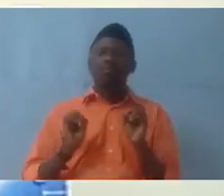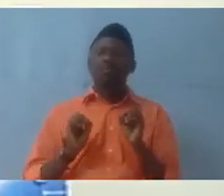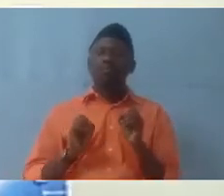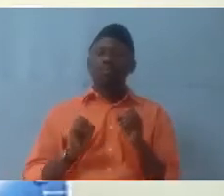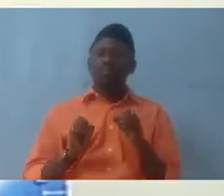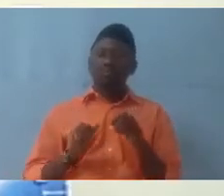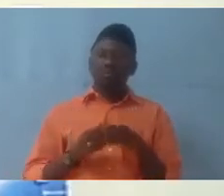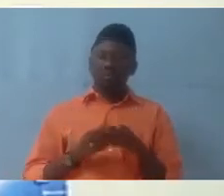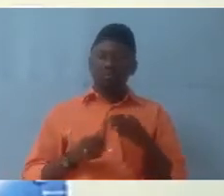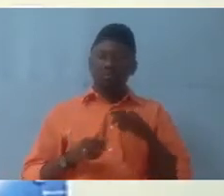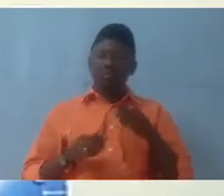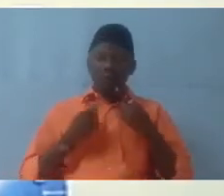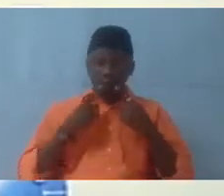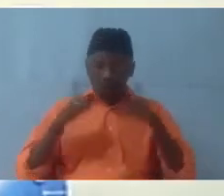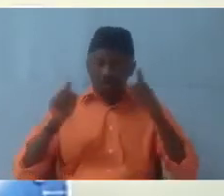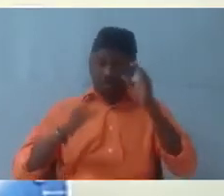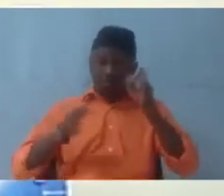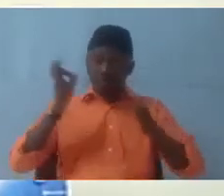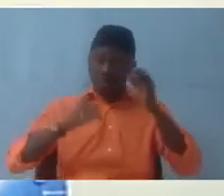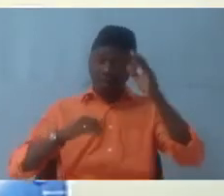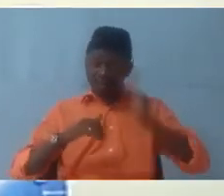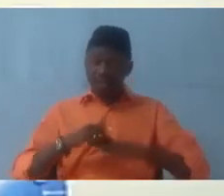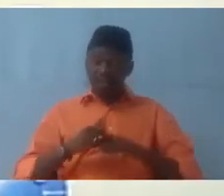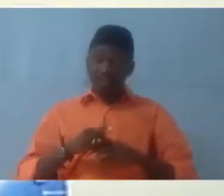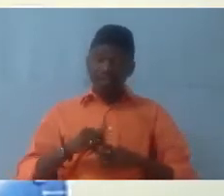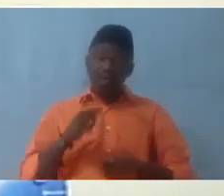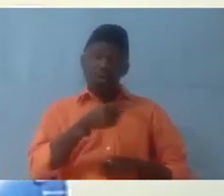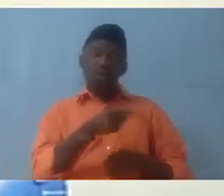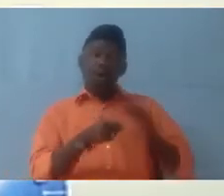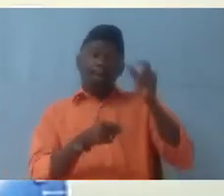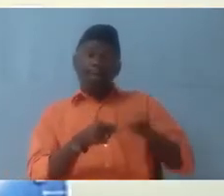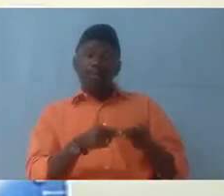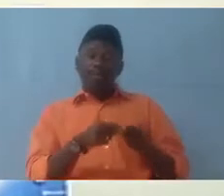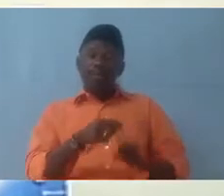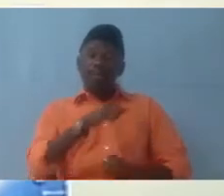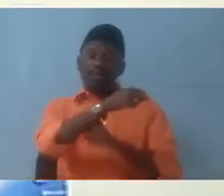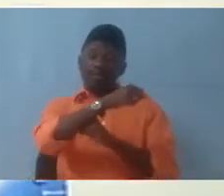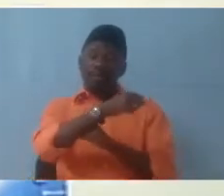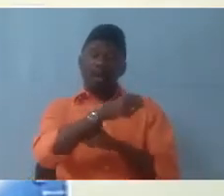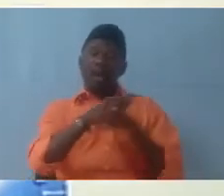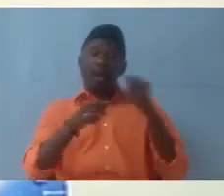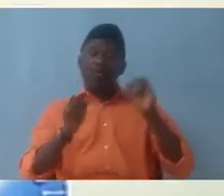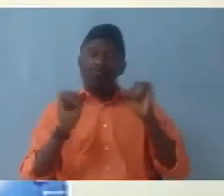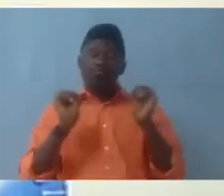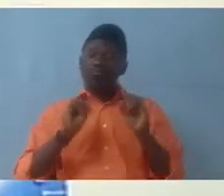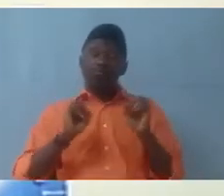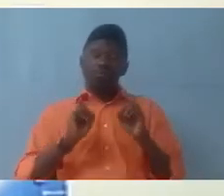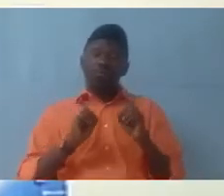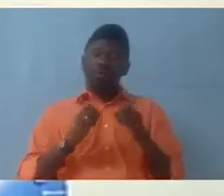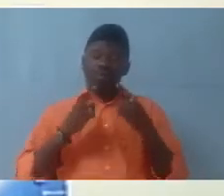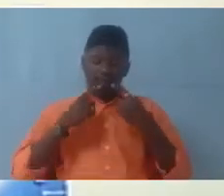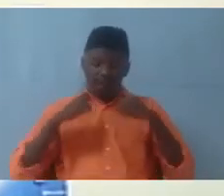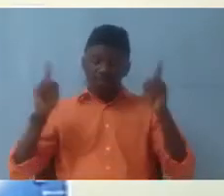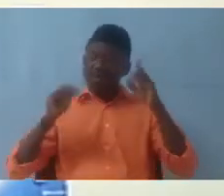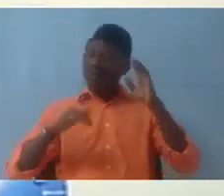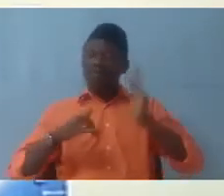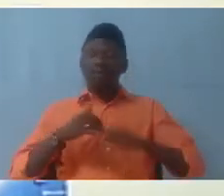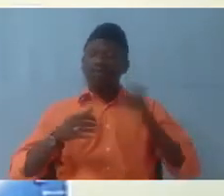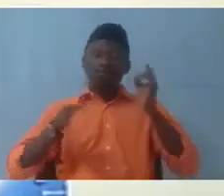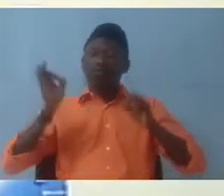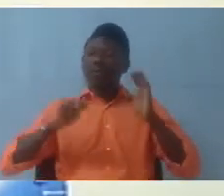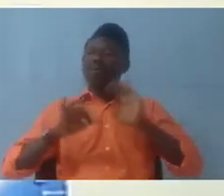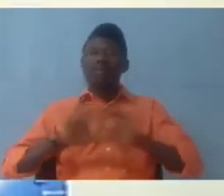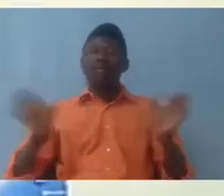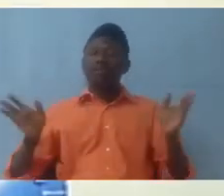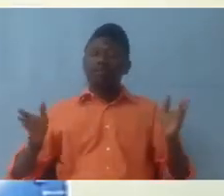I had just delivered a judgment in default of appearance of the defendant. Li nak dama dogal rek lu aju ci wali ci tewete